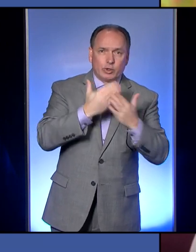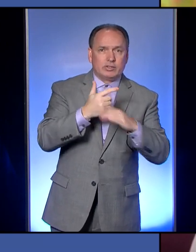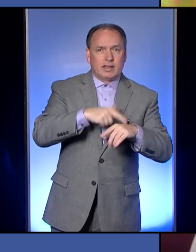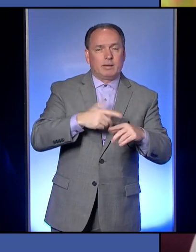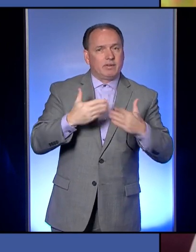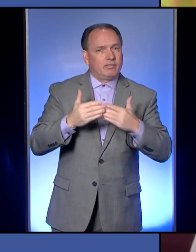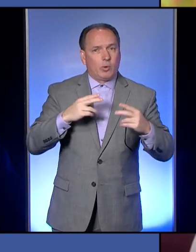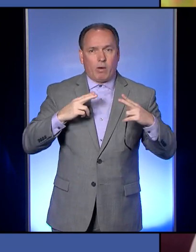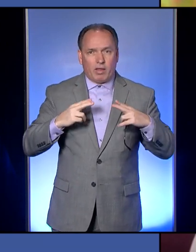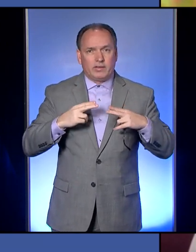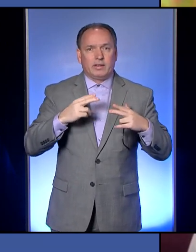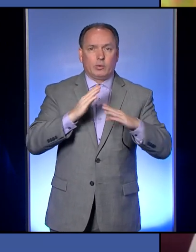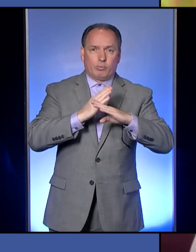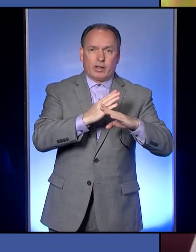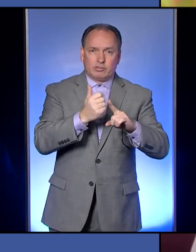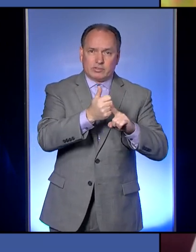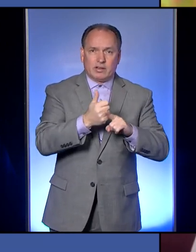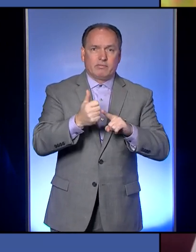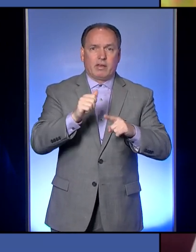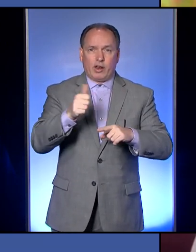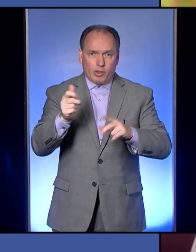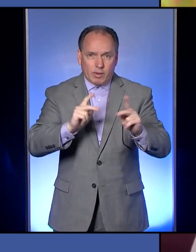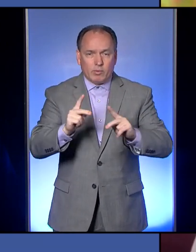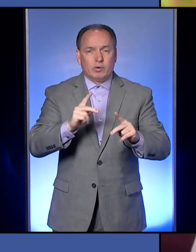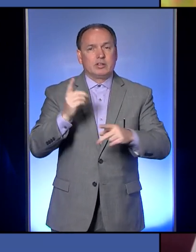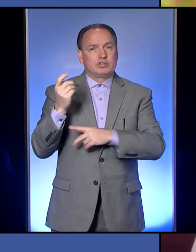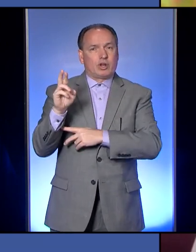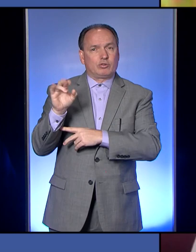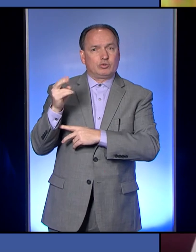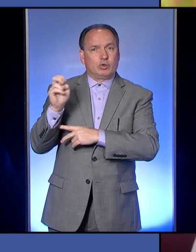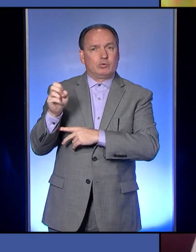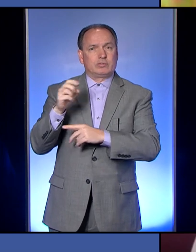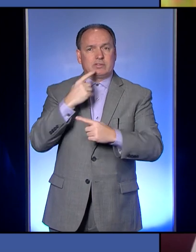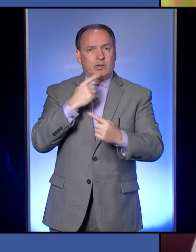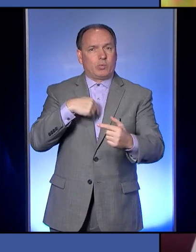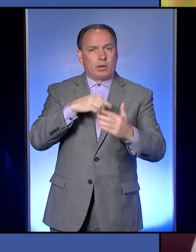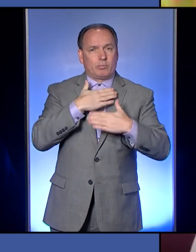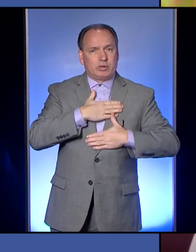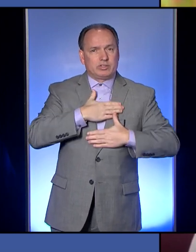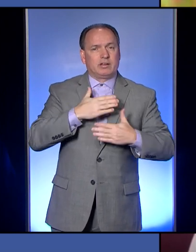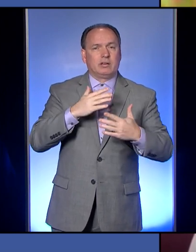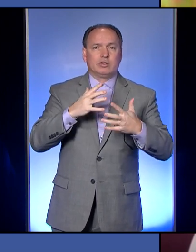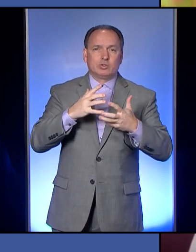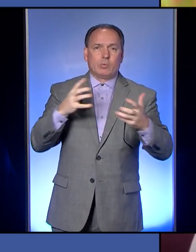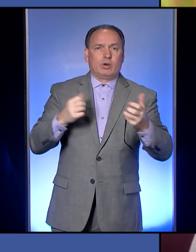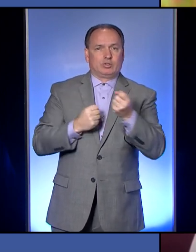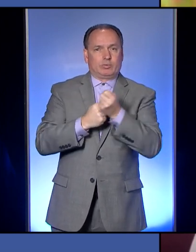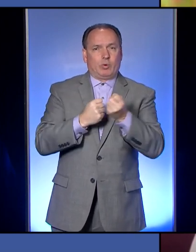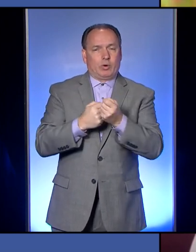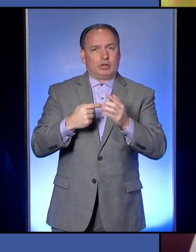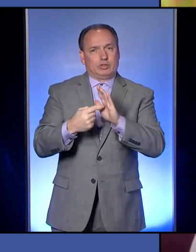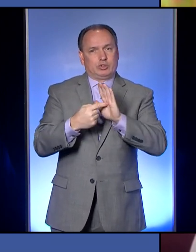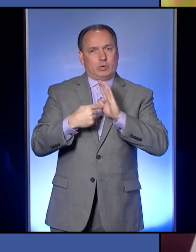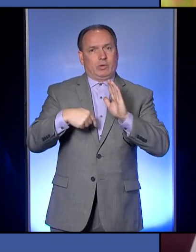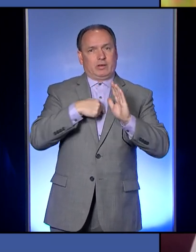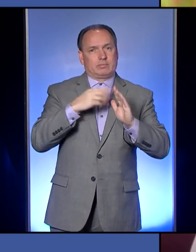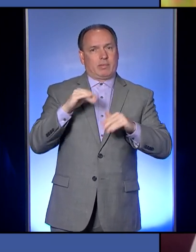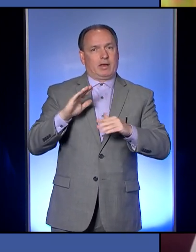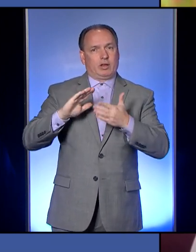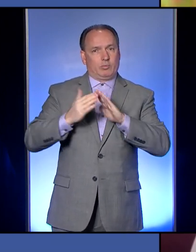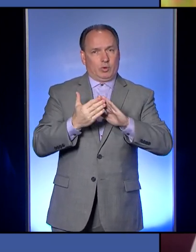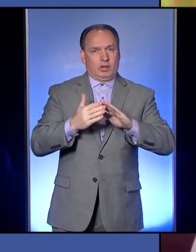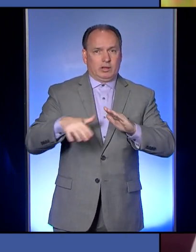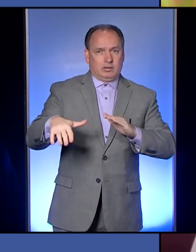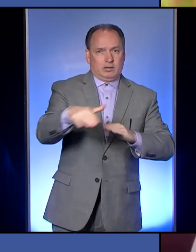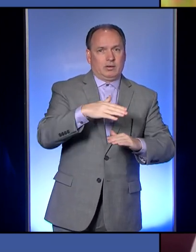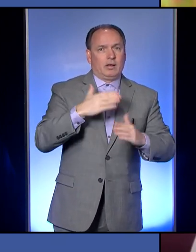protect yourself and others. And as Dr. Jones had mentioned, we appreciate the amount of support shown to our facility by members of this community, and that